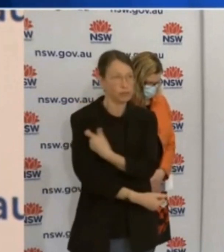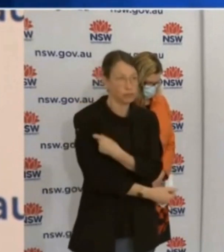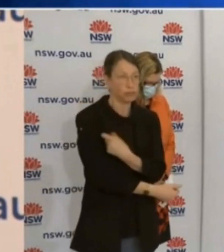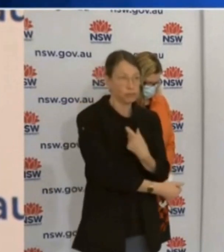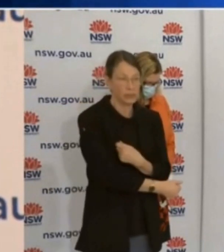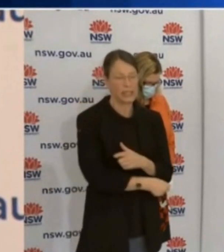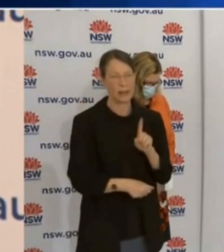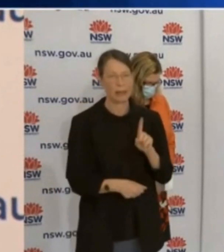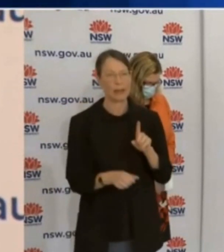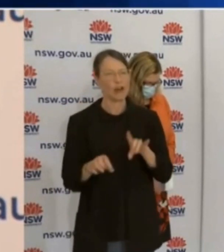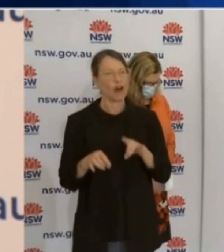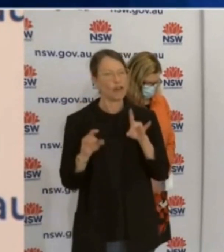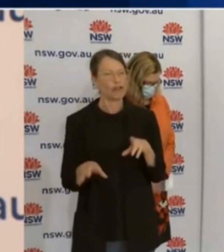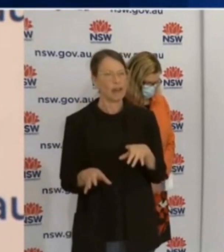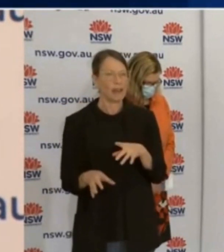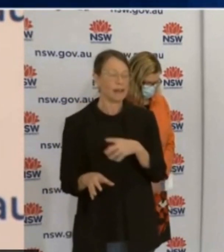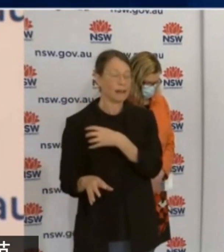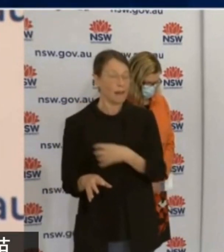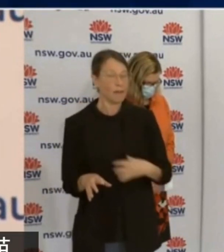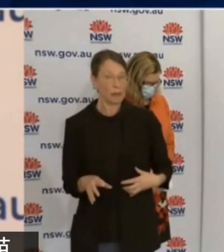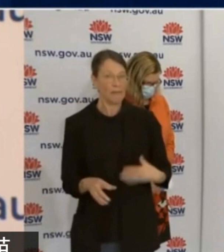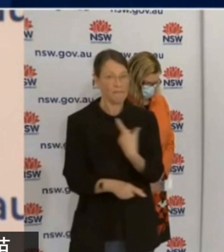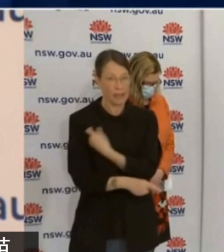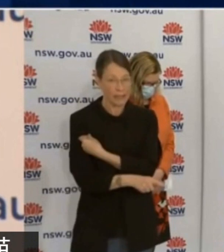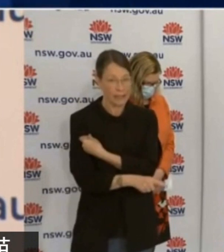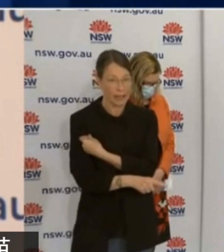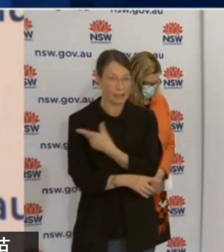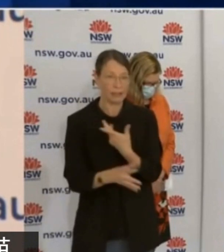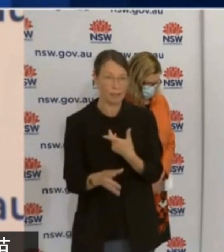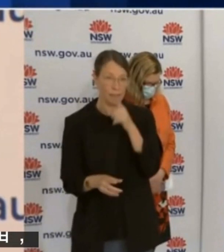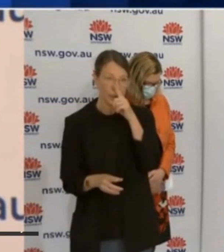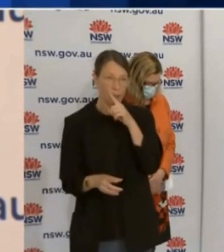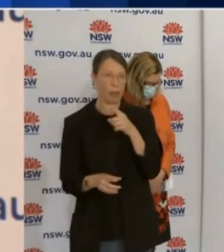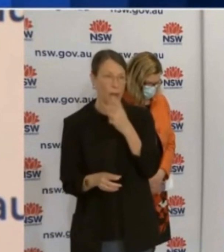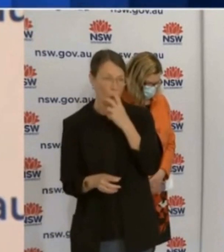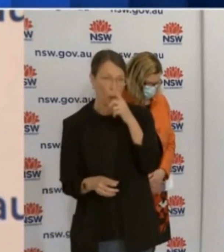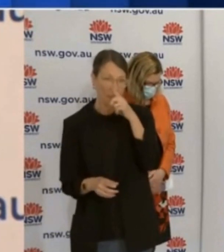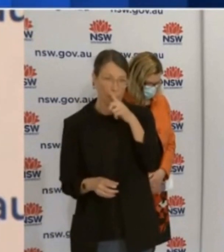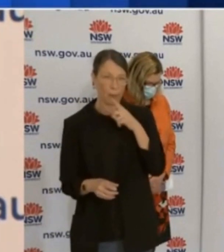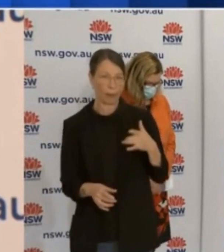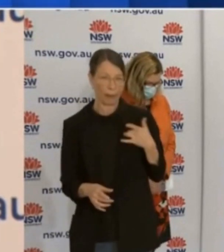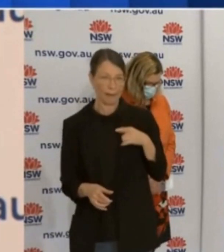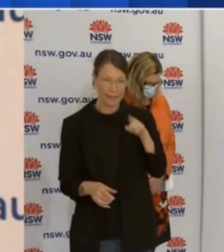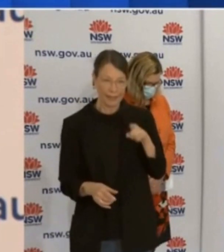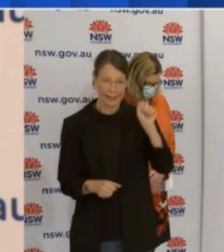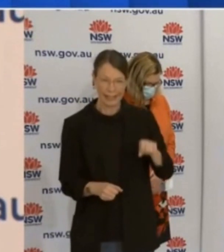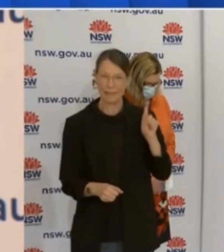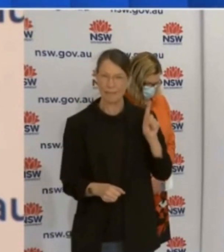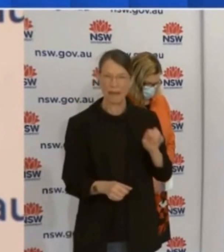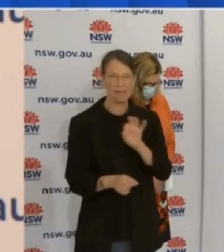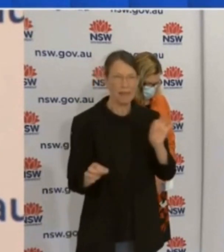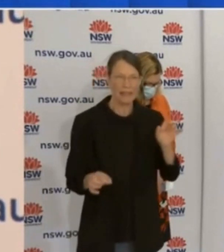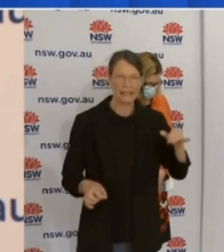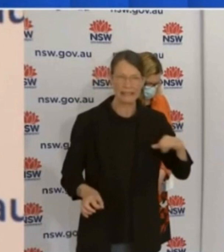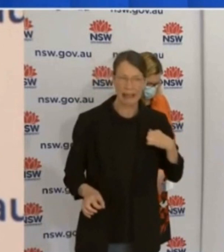care. They didn't vaccinate the staff, and I guess that was a supply issue, but I'm not sure why they didn't when they had people on